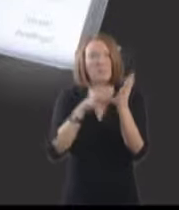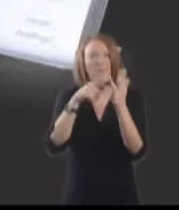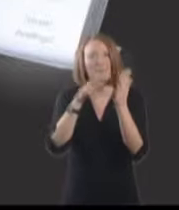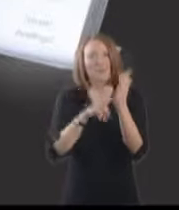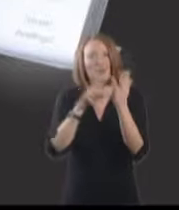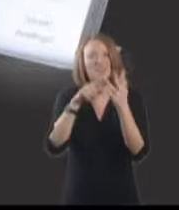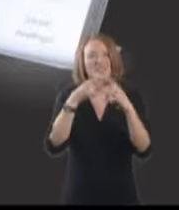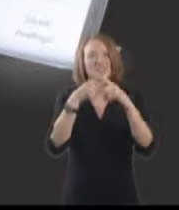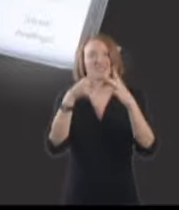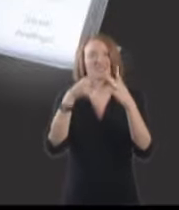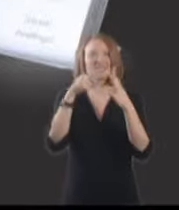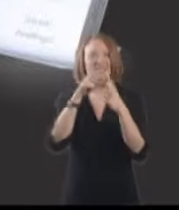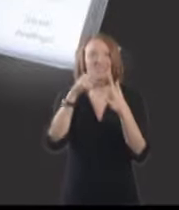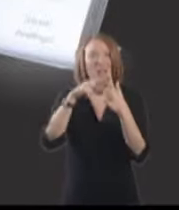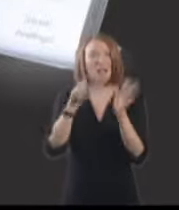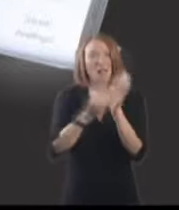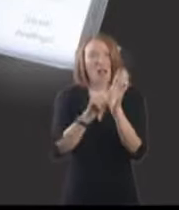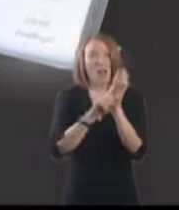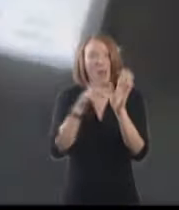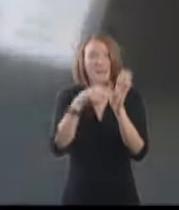boilers.